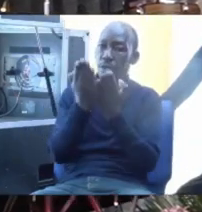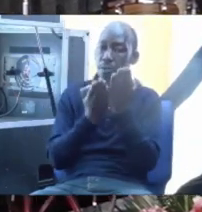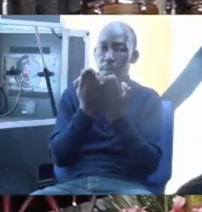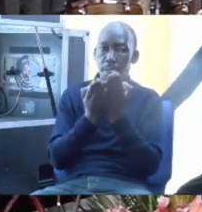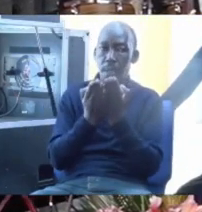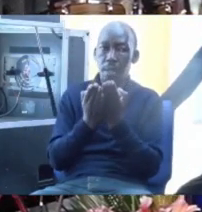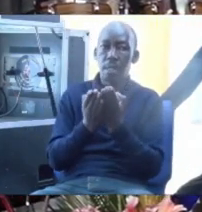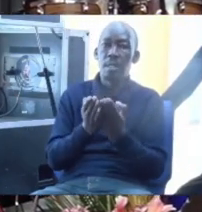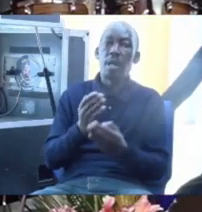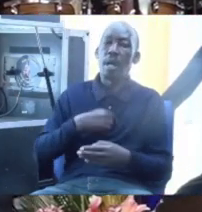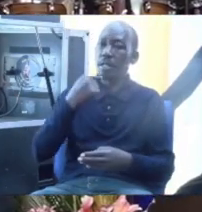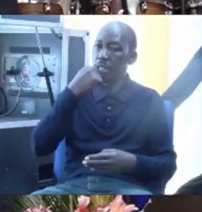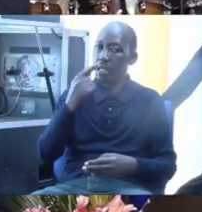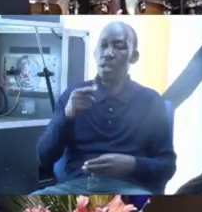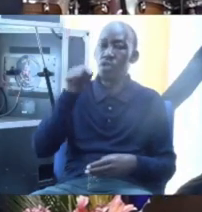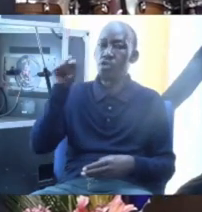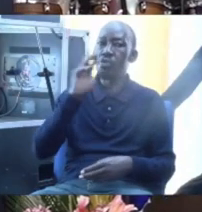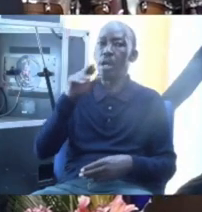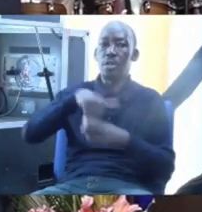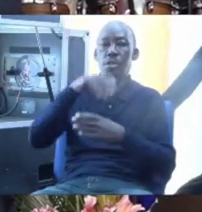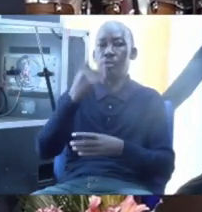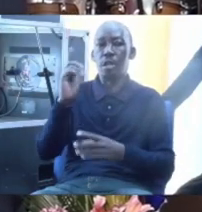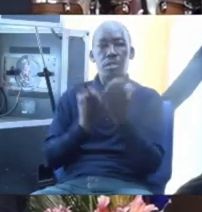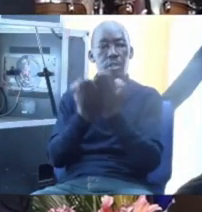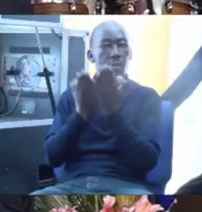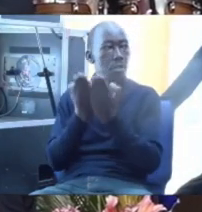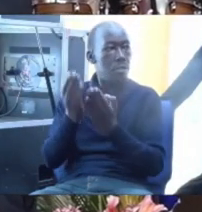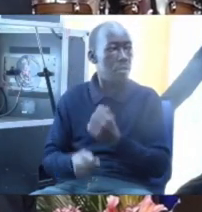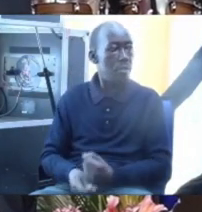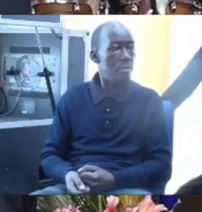Somebody said, I said, you are in the right service.